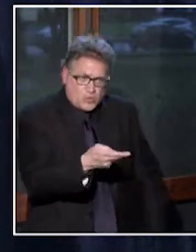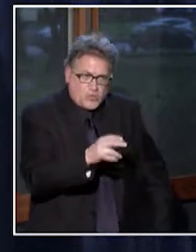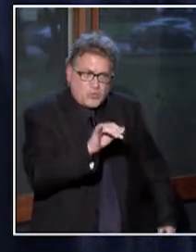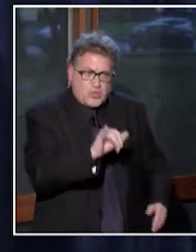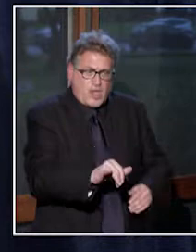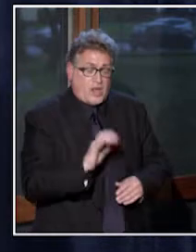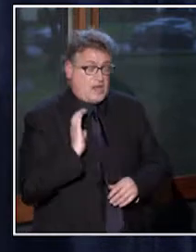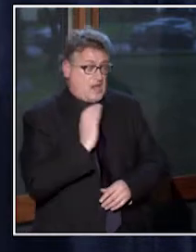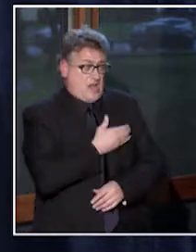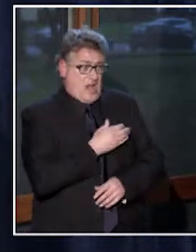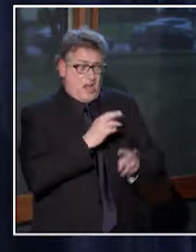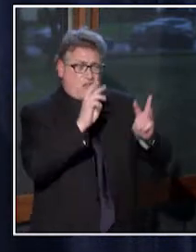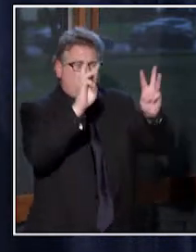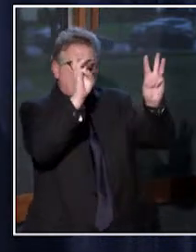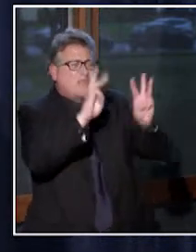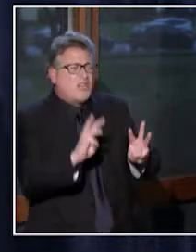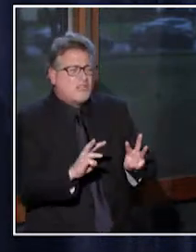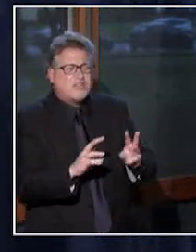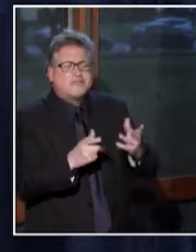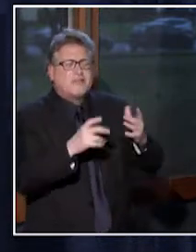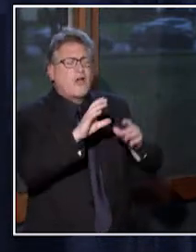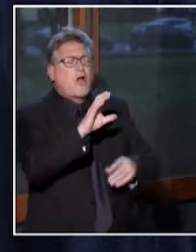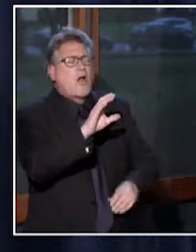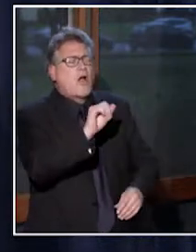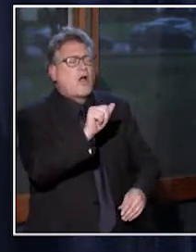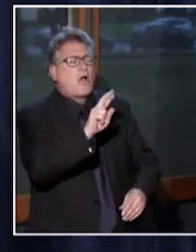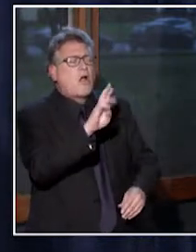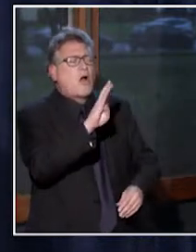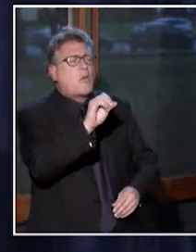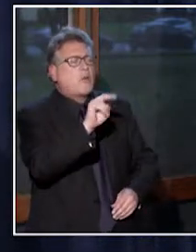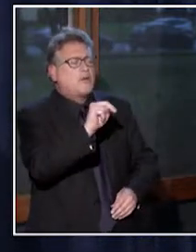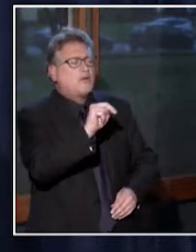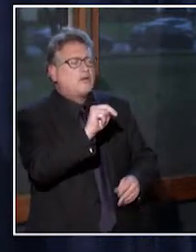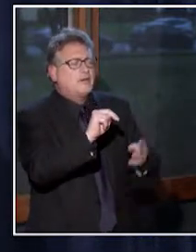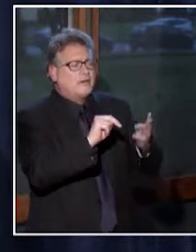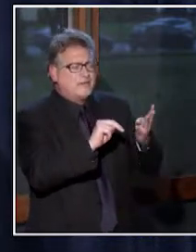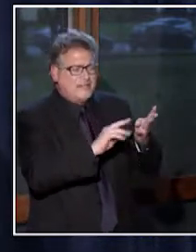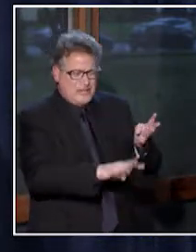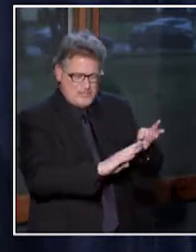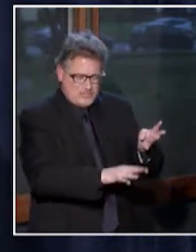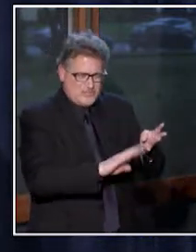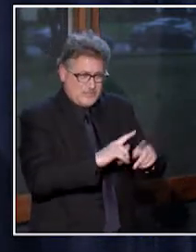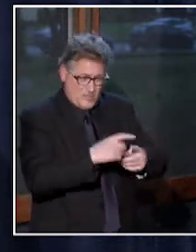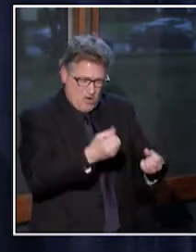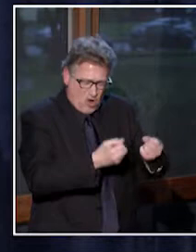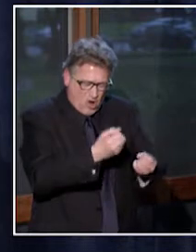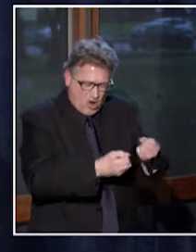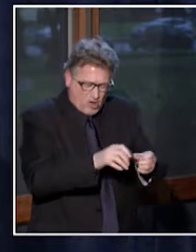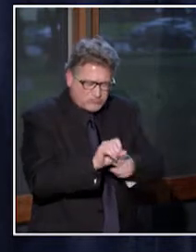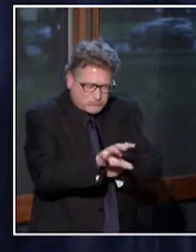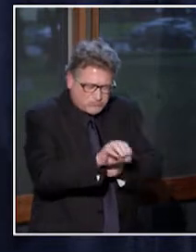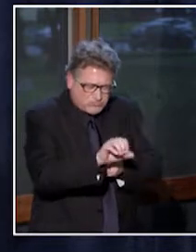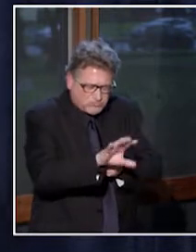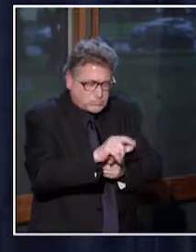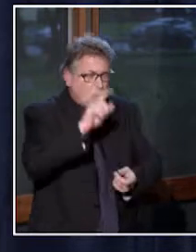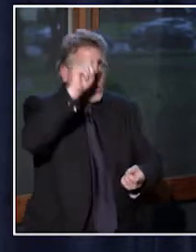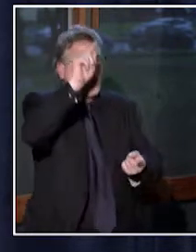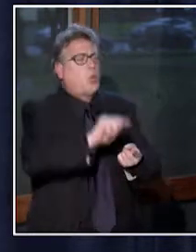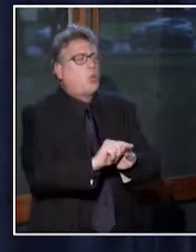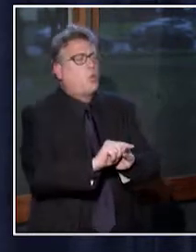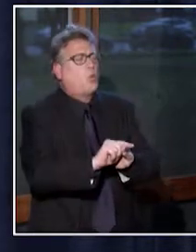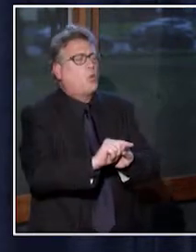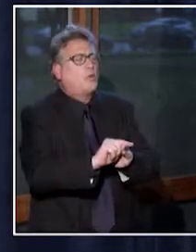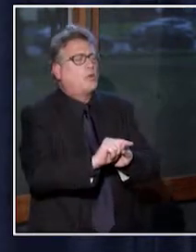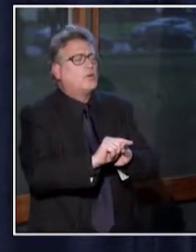our climate emissions, our carbon emissions, have actually declined by 21% below